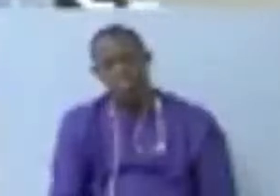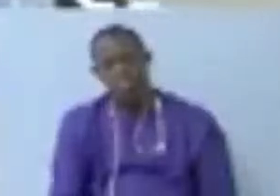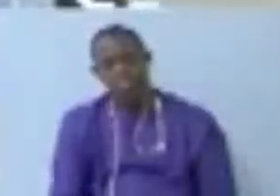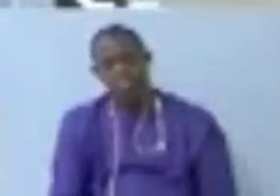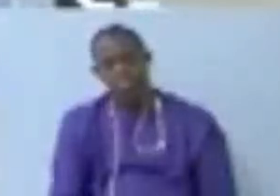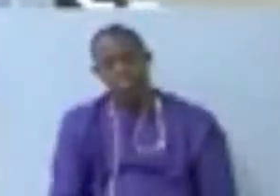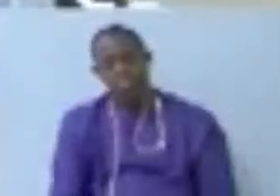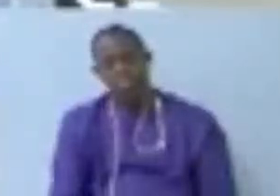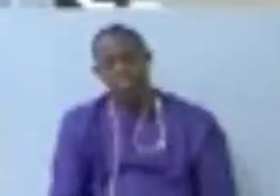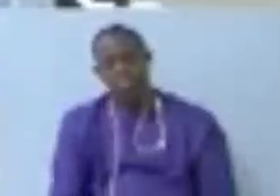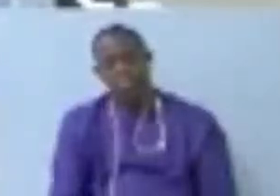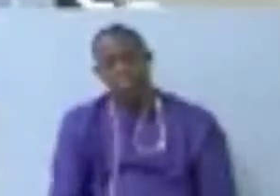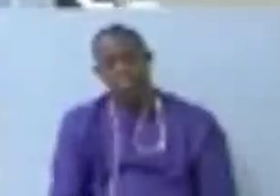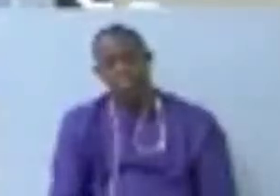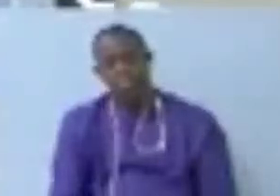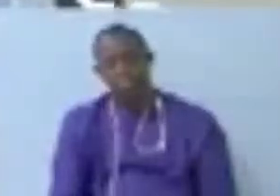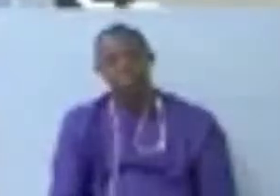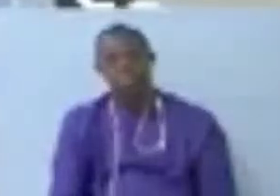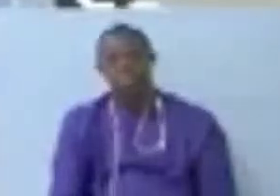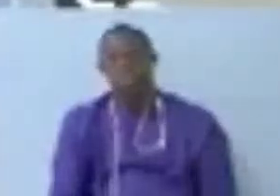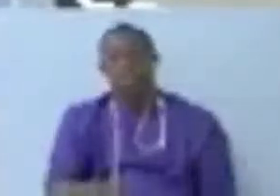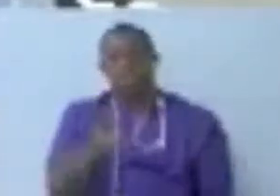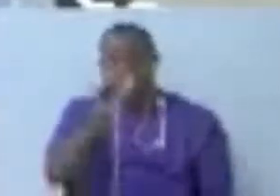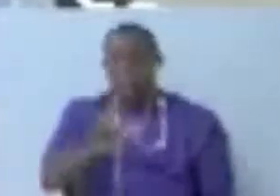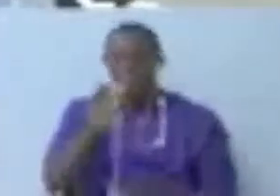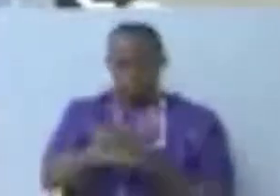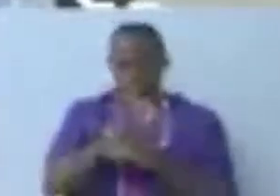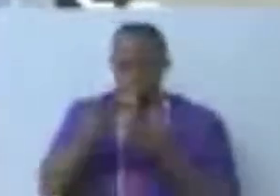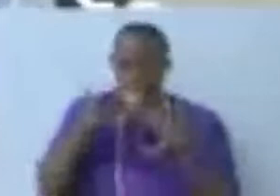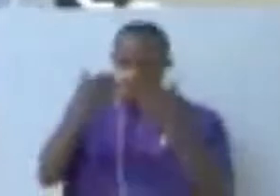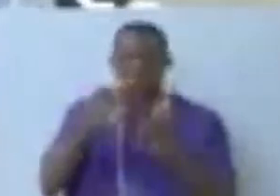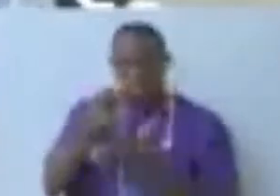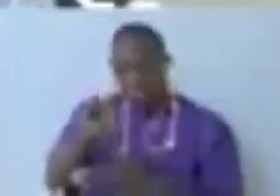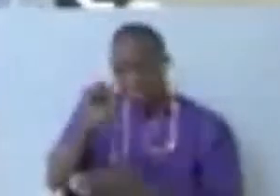He was told that this was the Justice Minister.